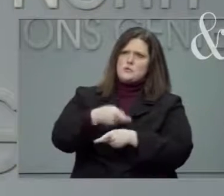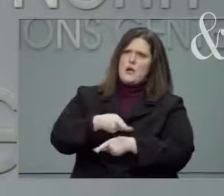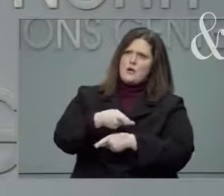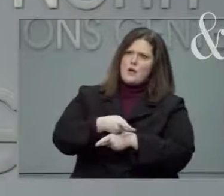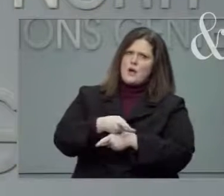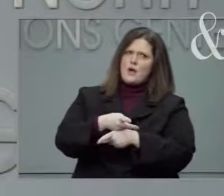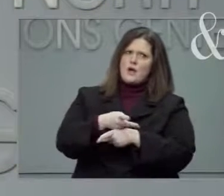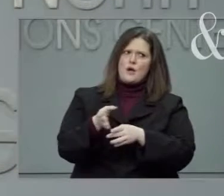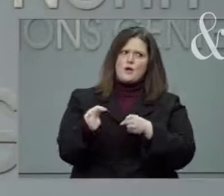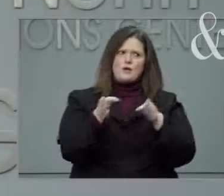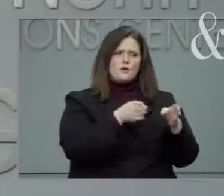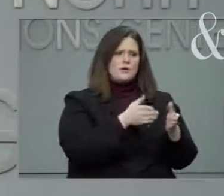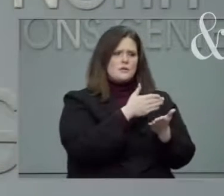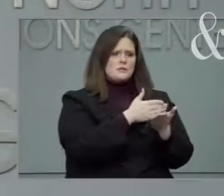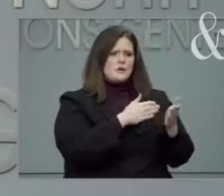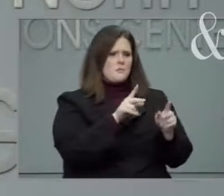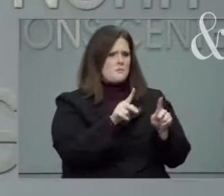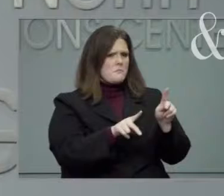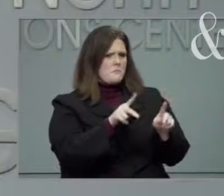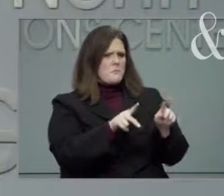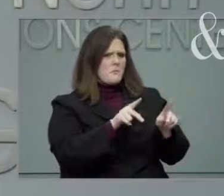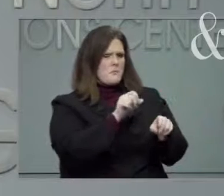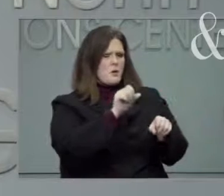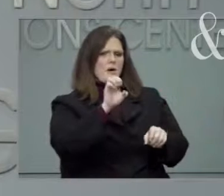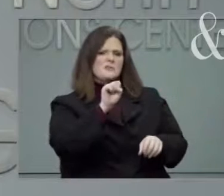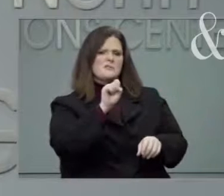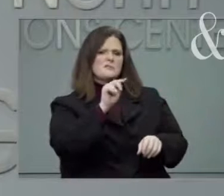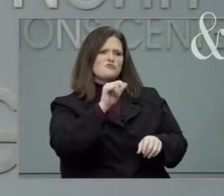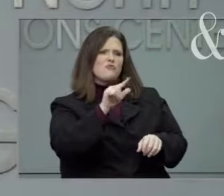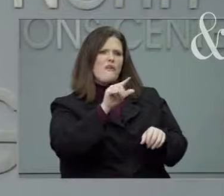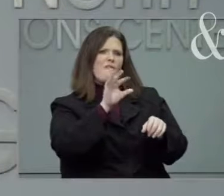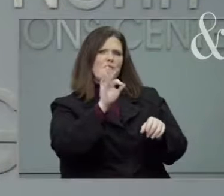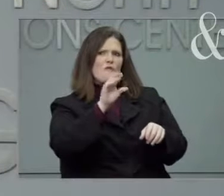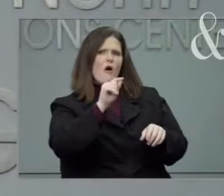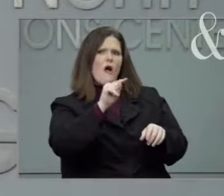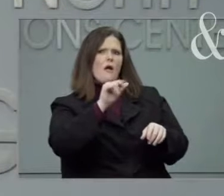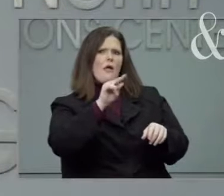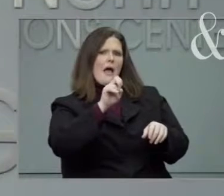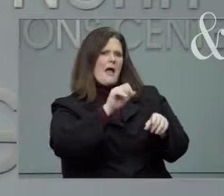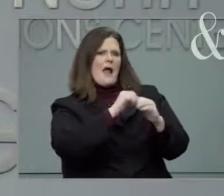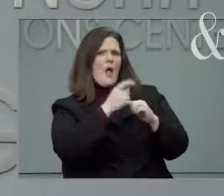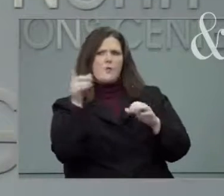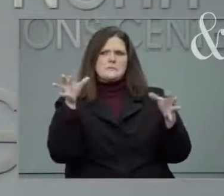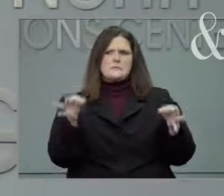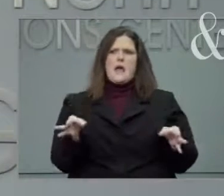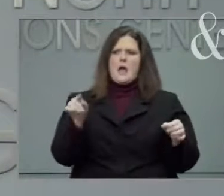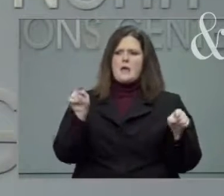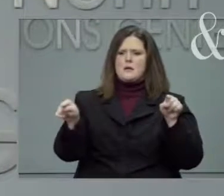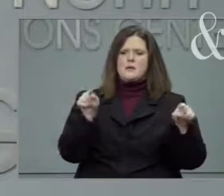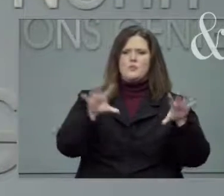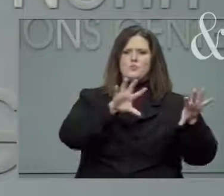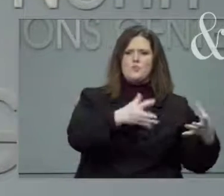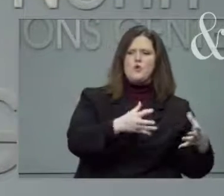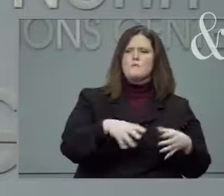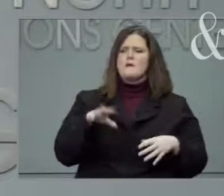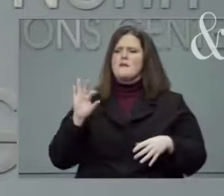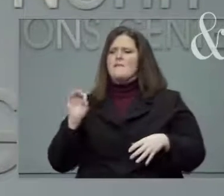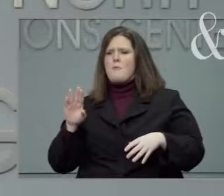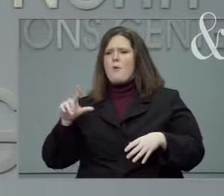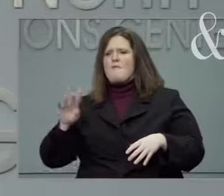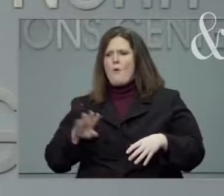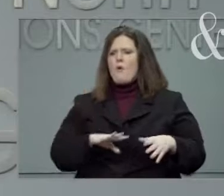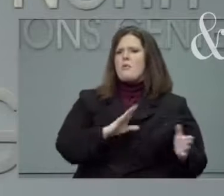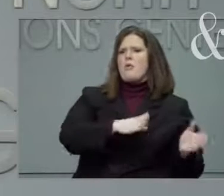time and other of these essential frontline jobs? And then when that opens to them, will a